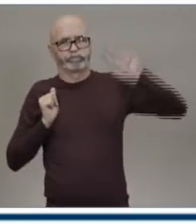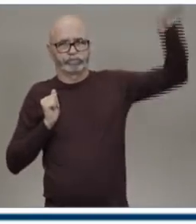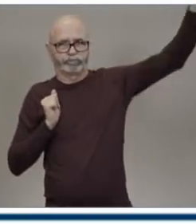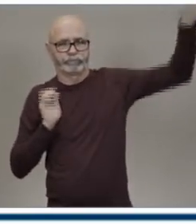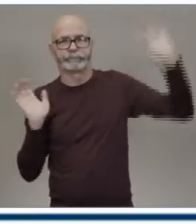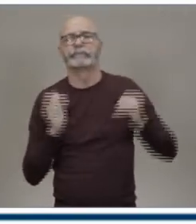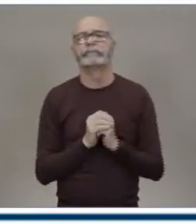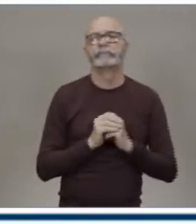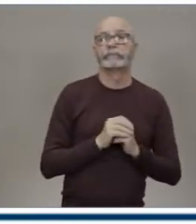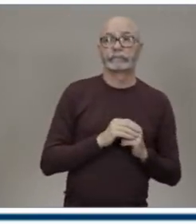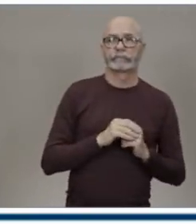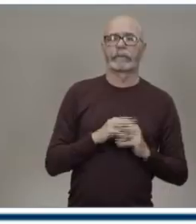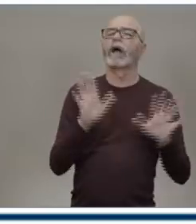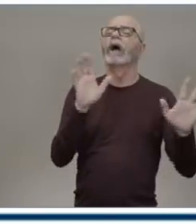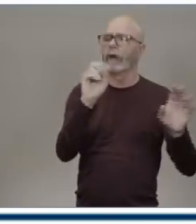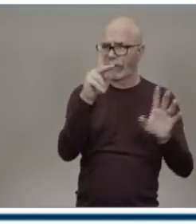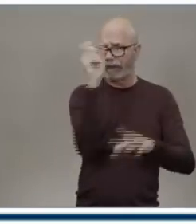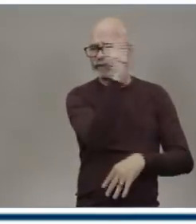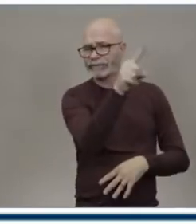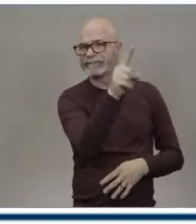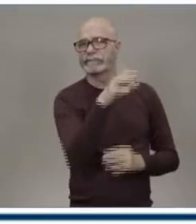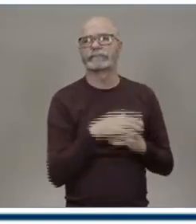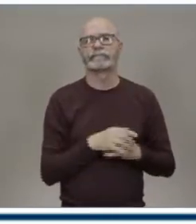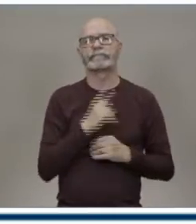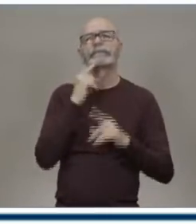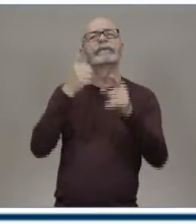public health was pausing backward tracing when